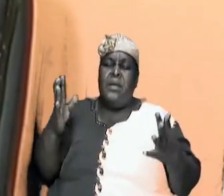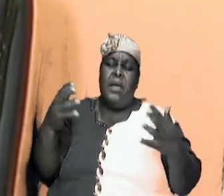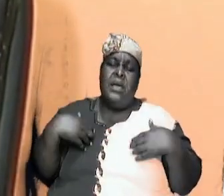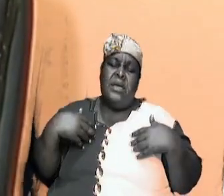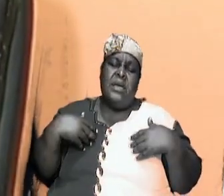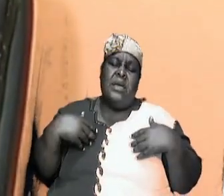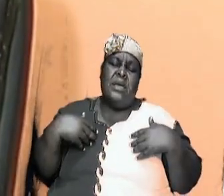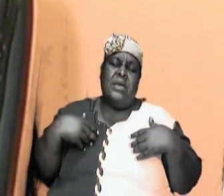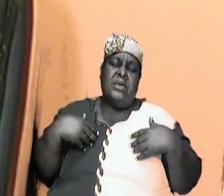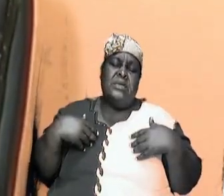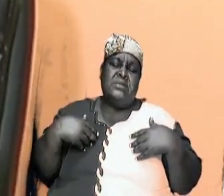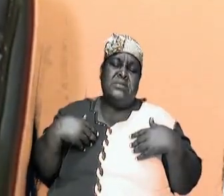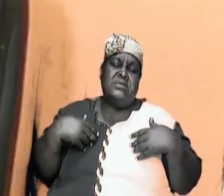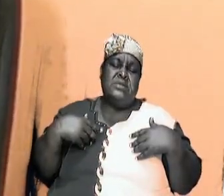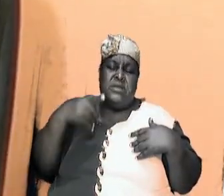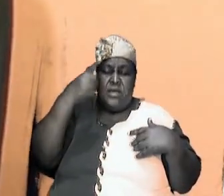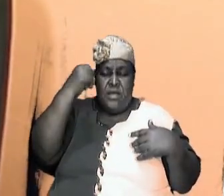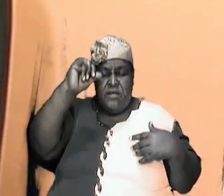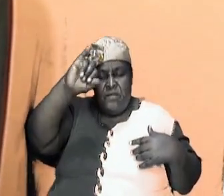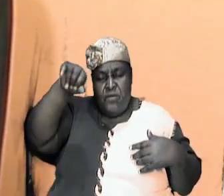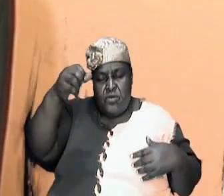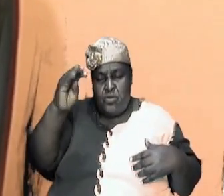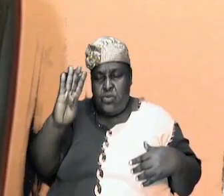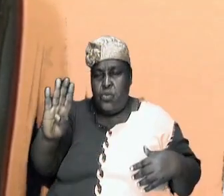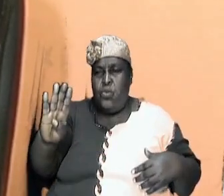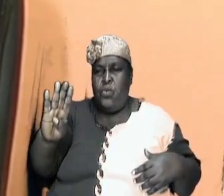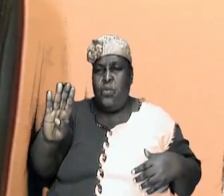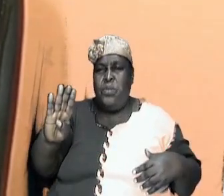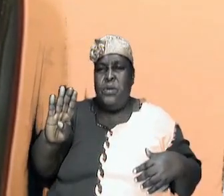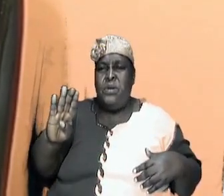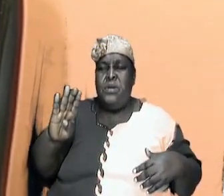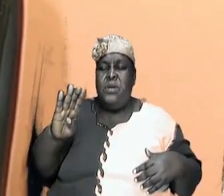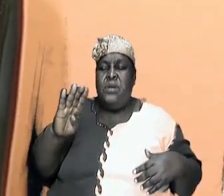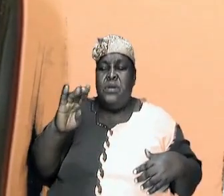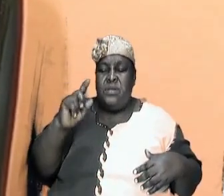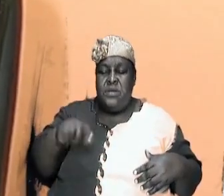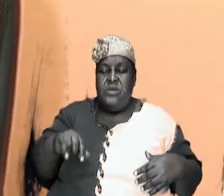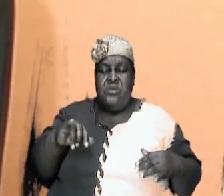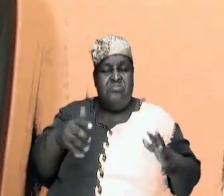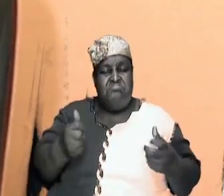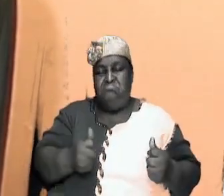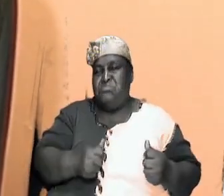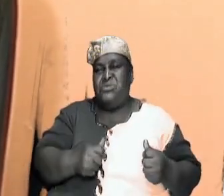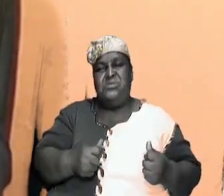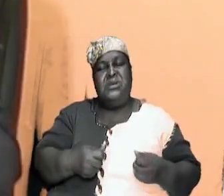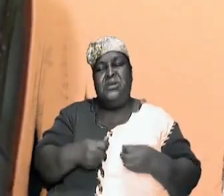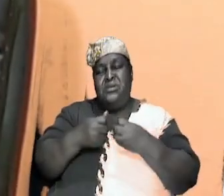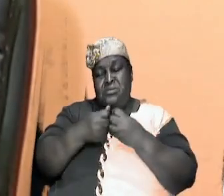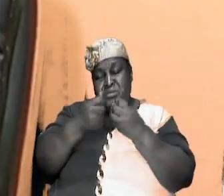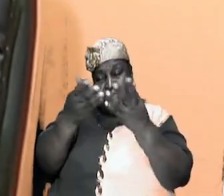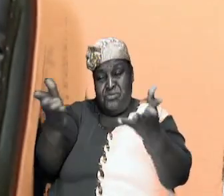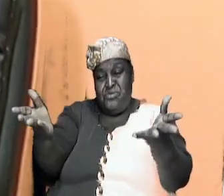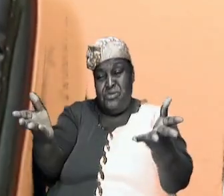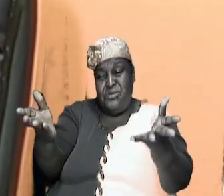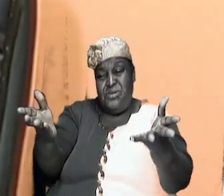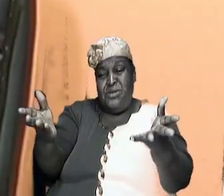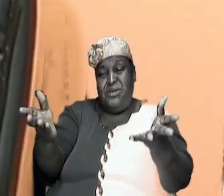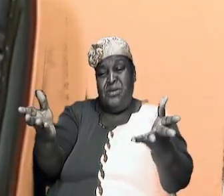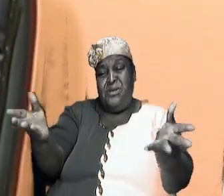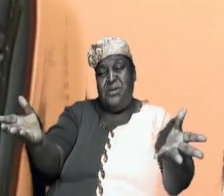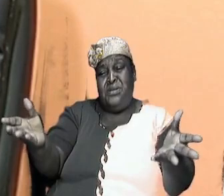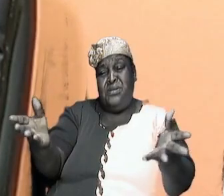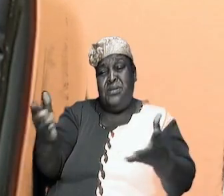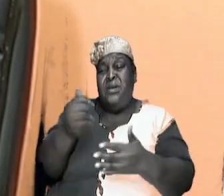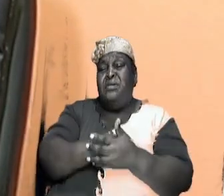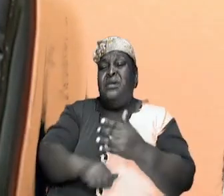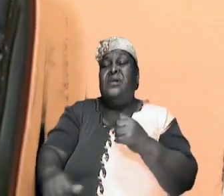laid out for him. All right, so as I said, this is just an introduction to, you know, some of the other lessons that we'll be